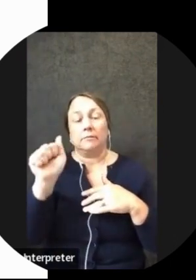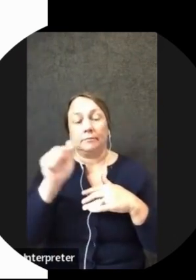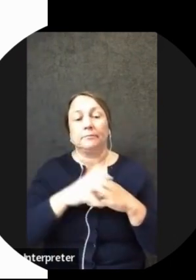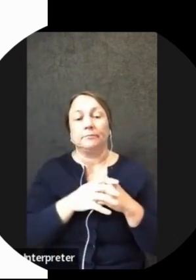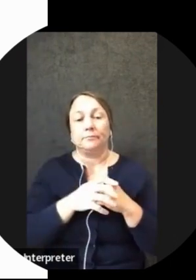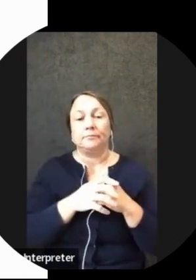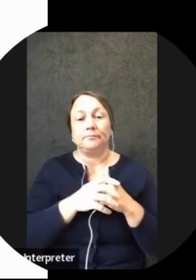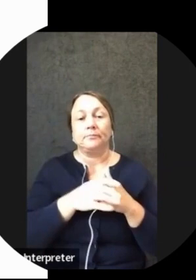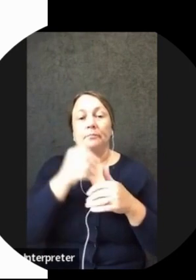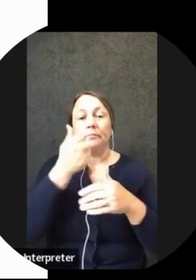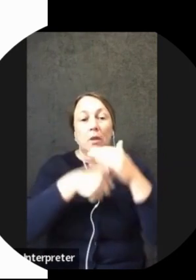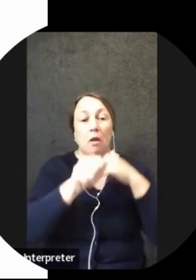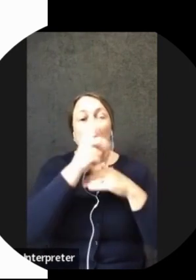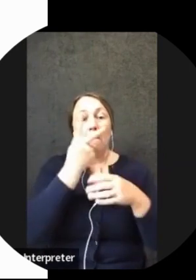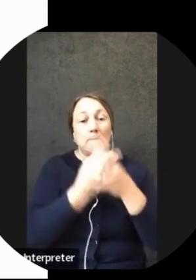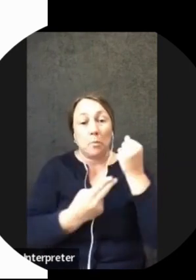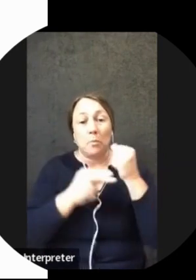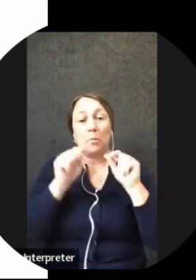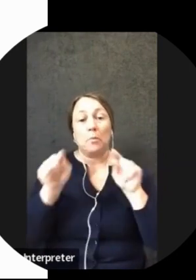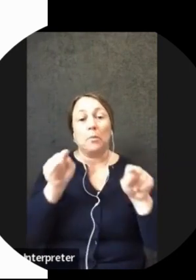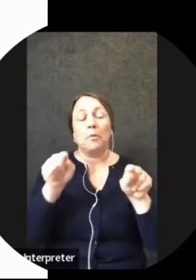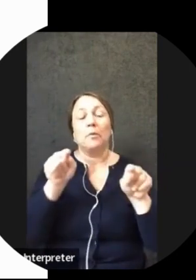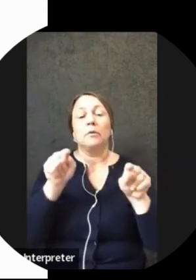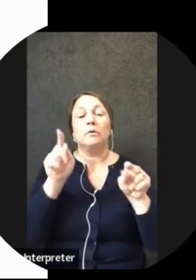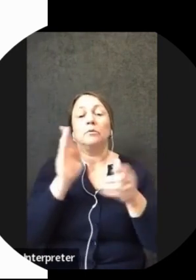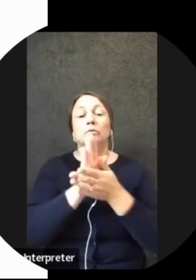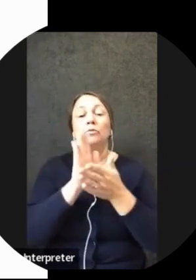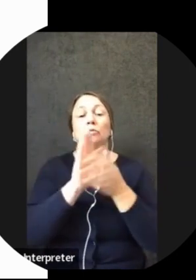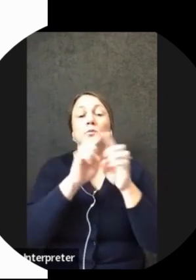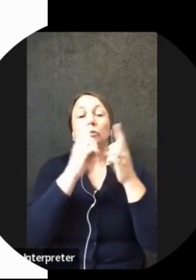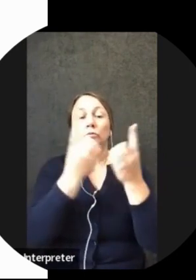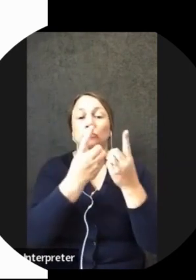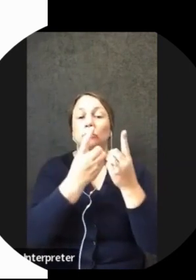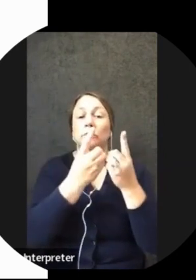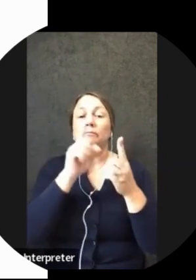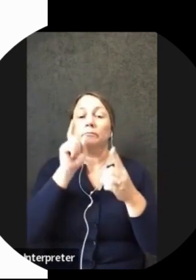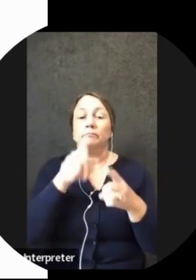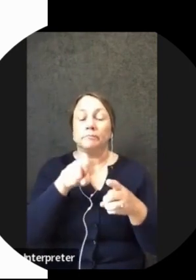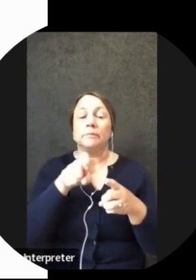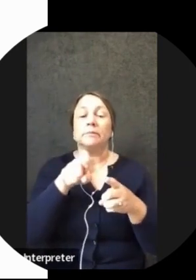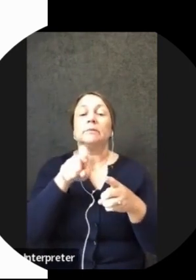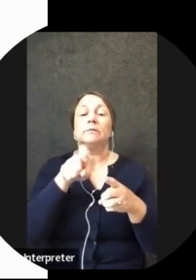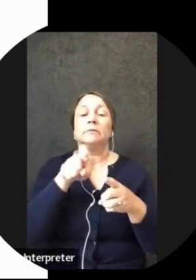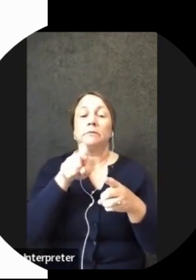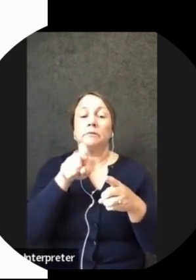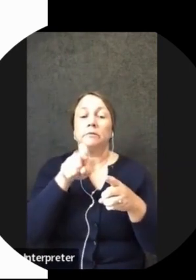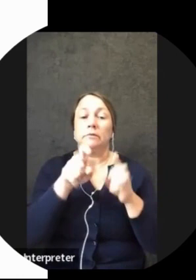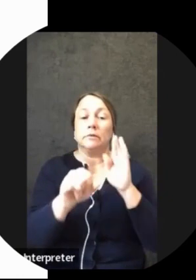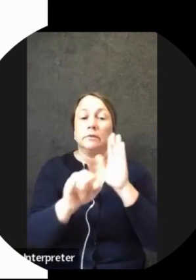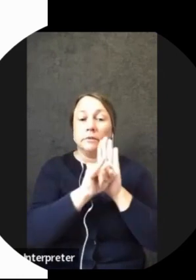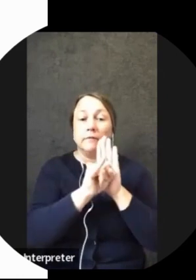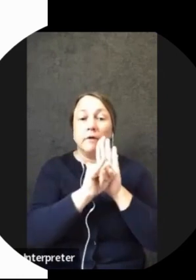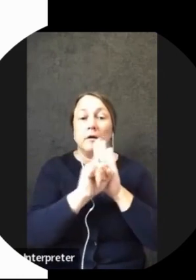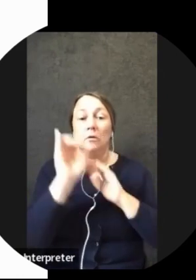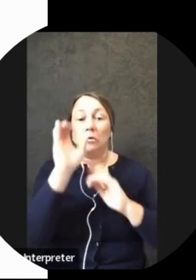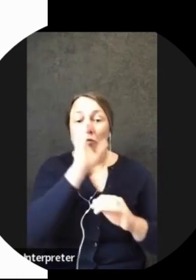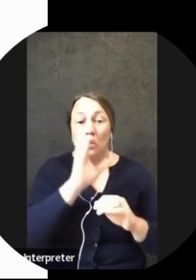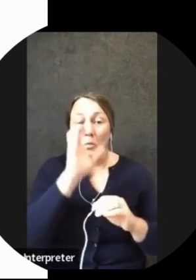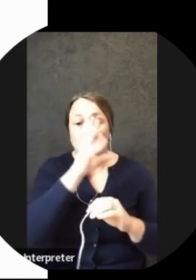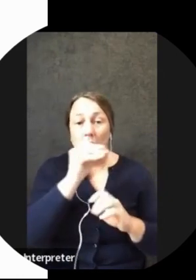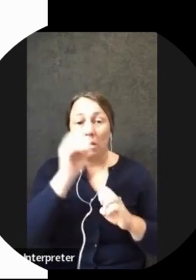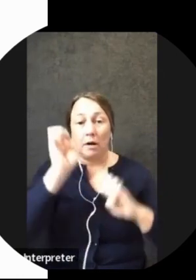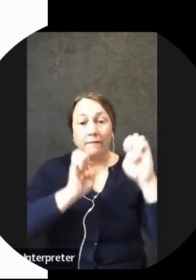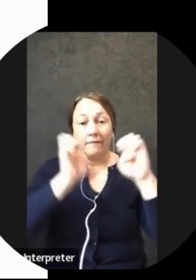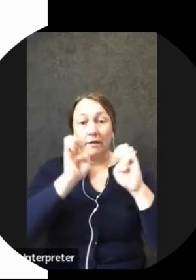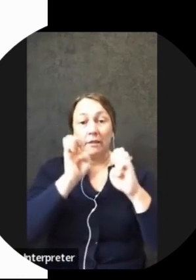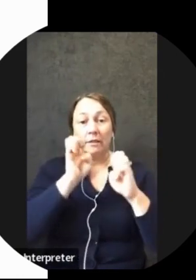So under both, school districts have an ongoing and affirmative obligation to identify, locate, and evaluate